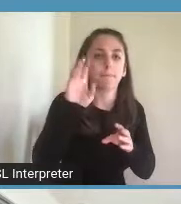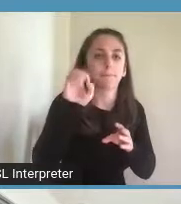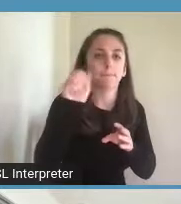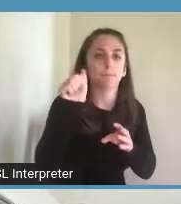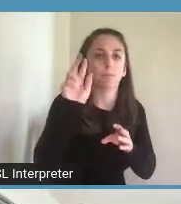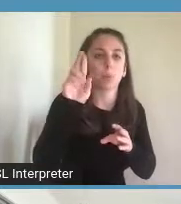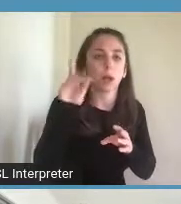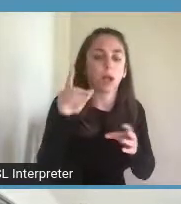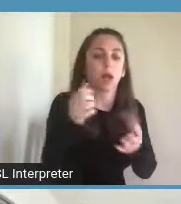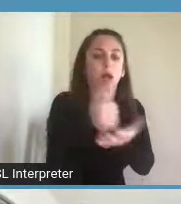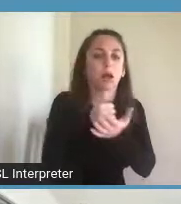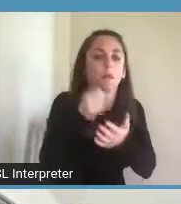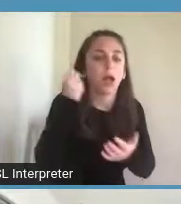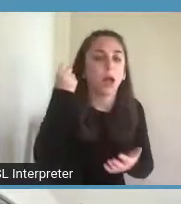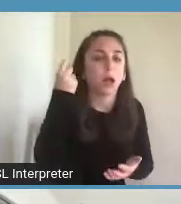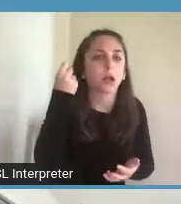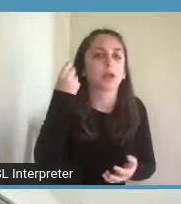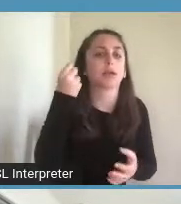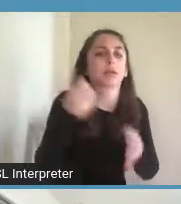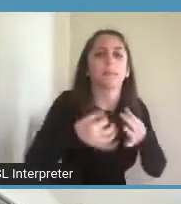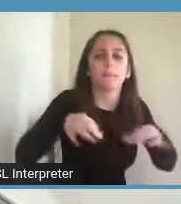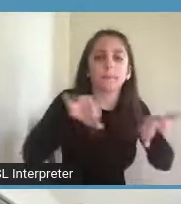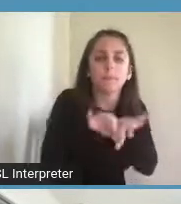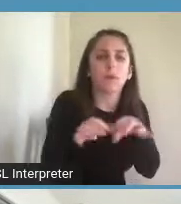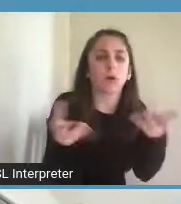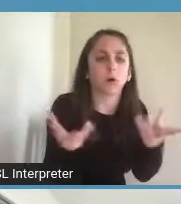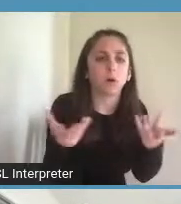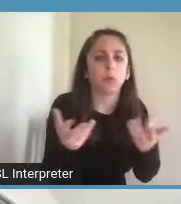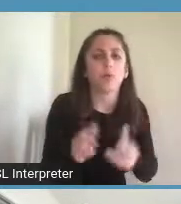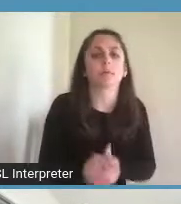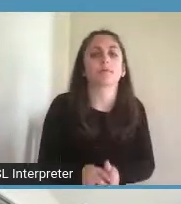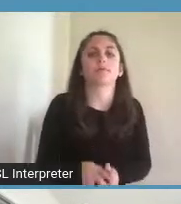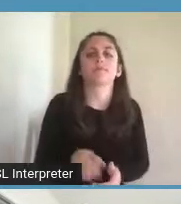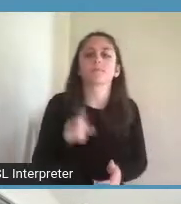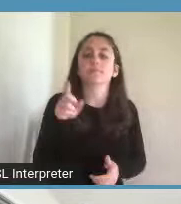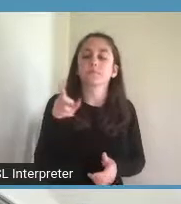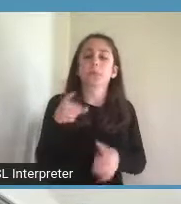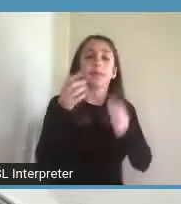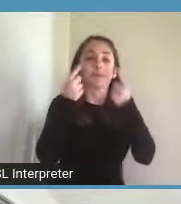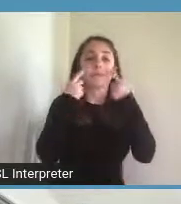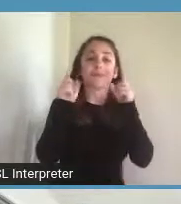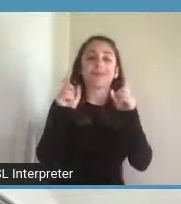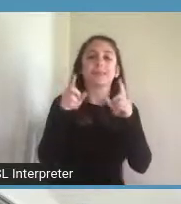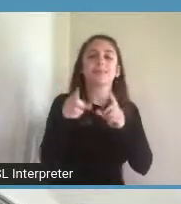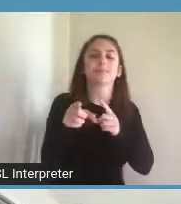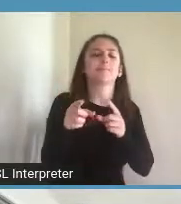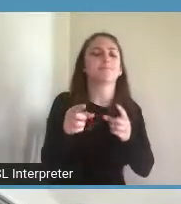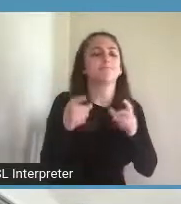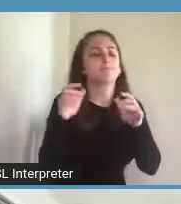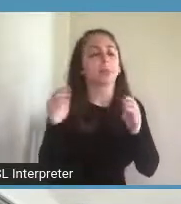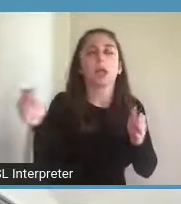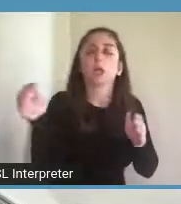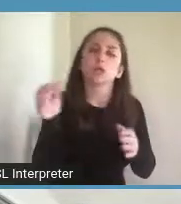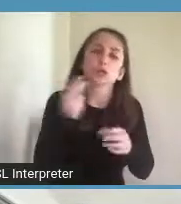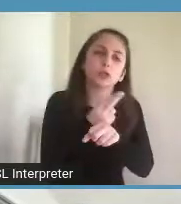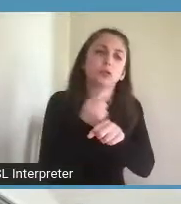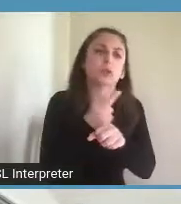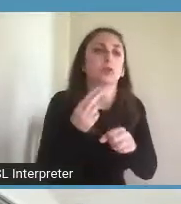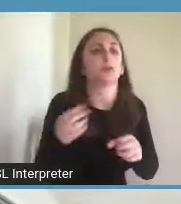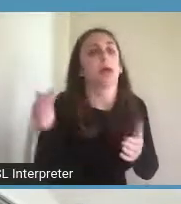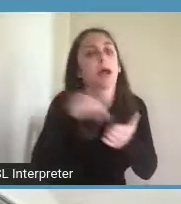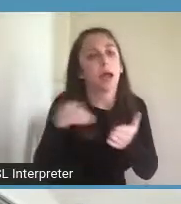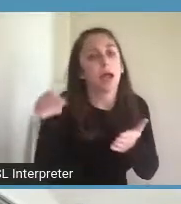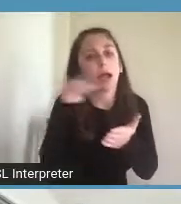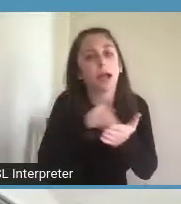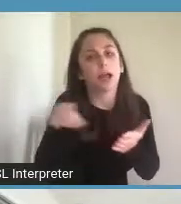what is really relevant to them. And finally, this is something they've used over and over in reporting on their success. And you can see